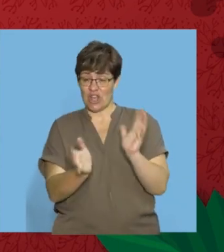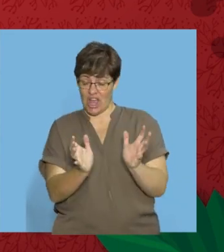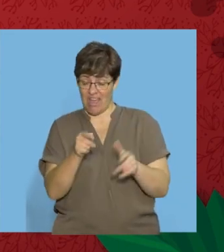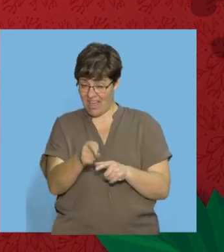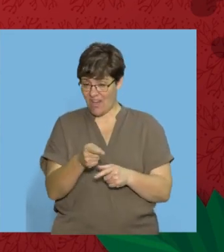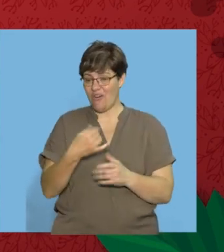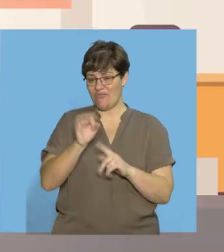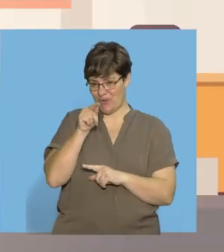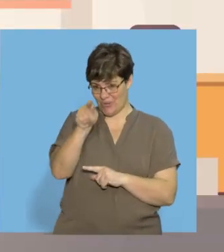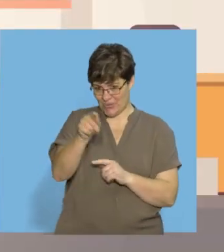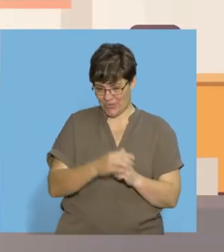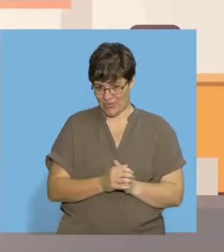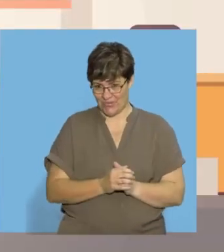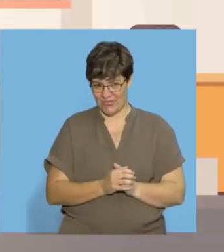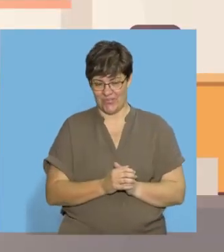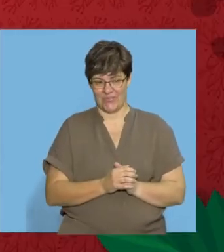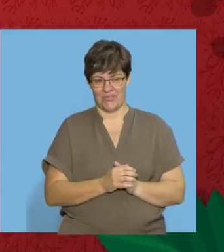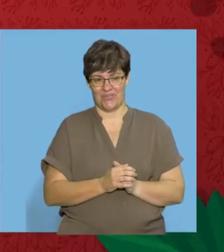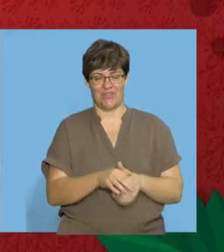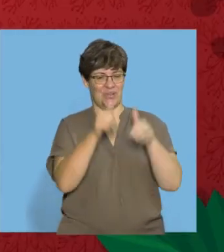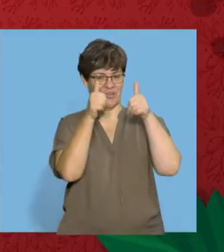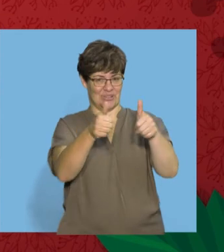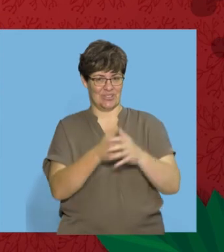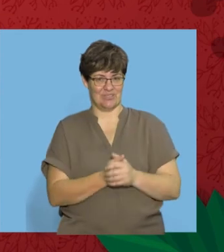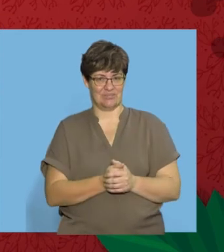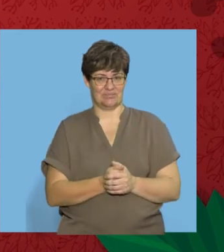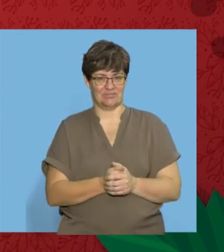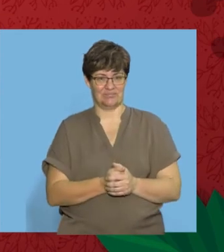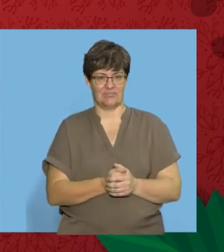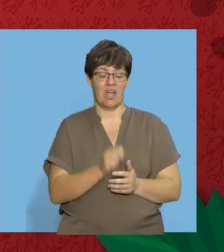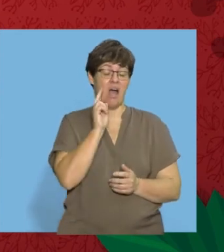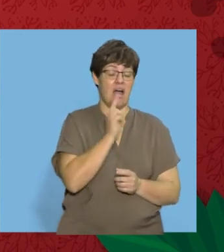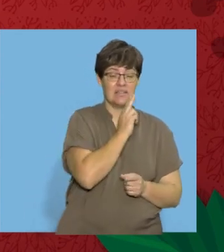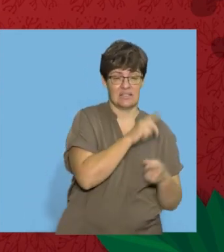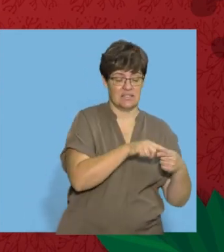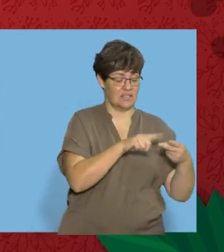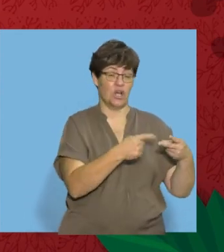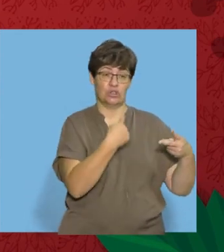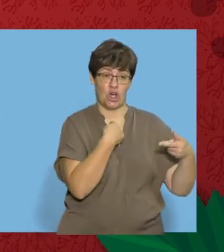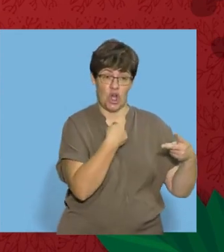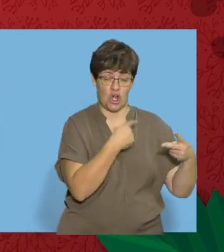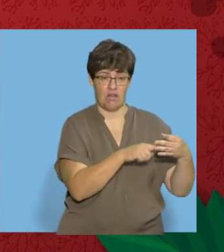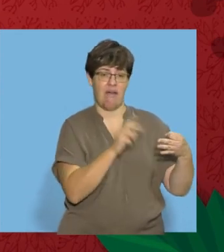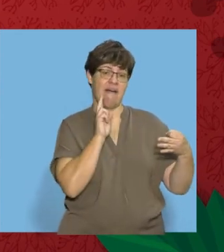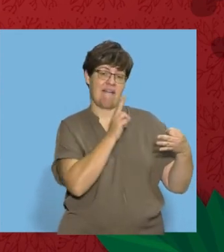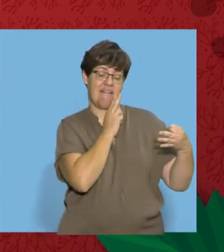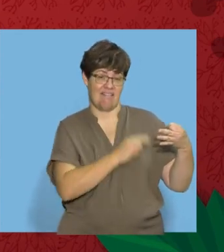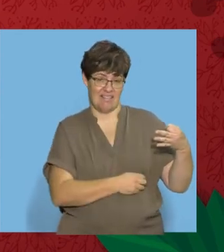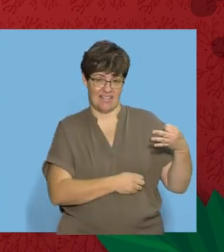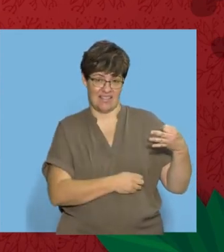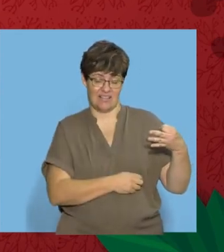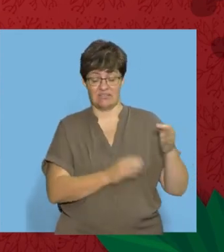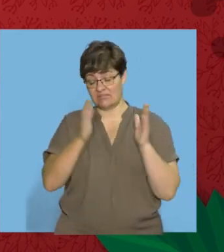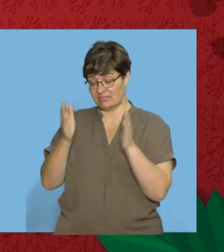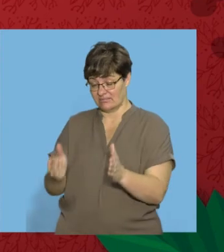you. Good. Auntie, Dog, Uncle. Then I say,